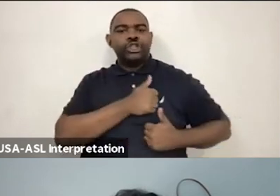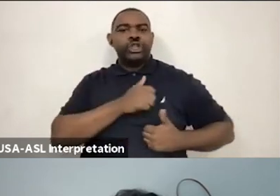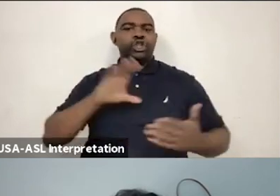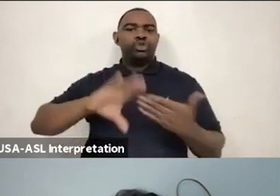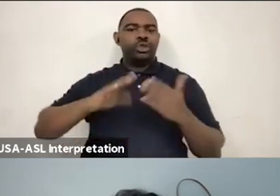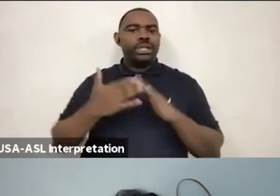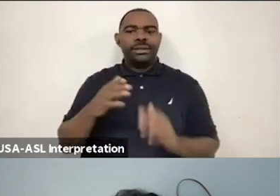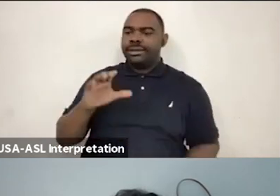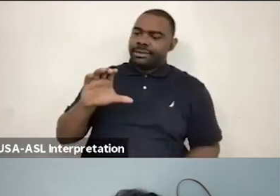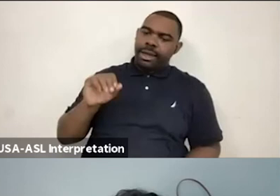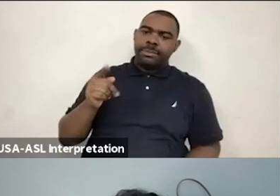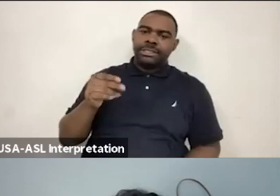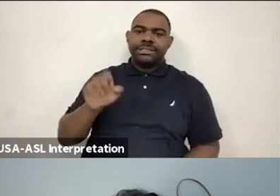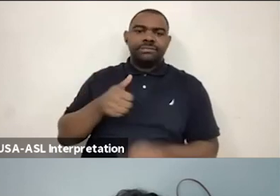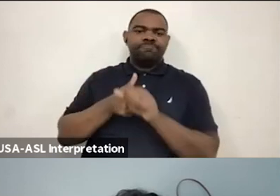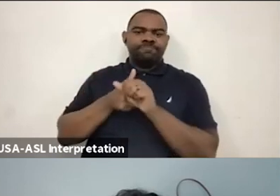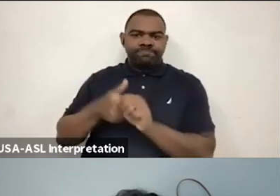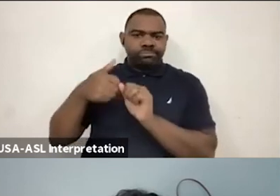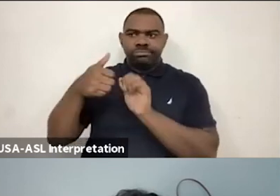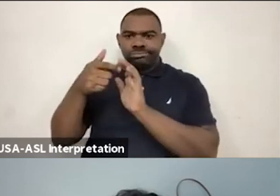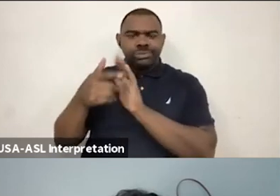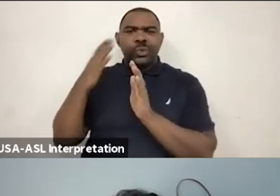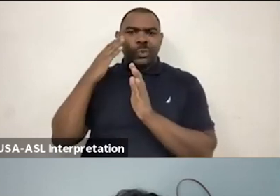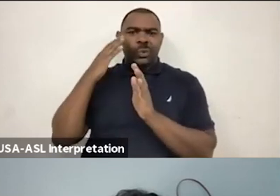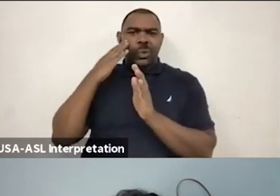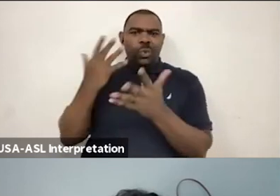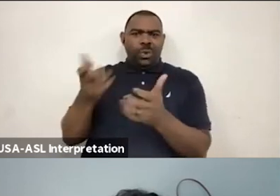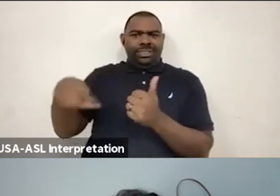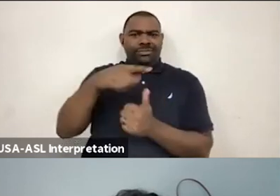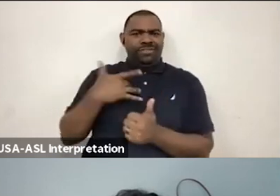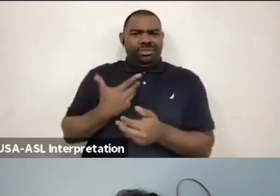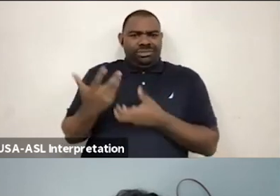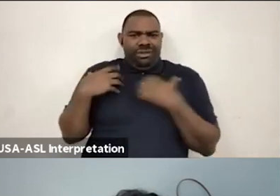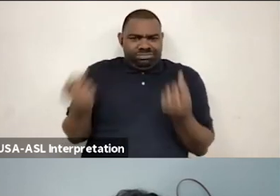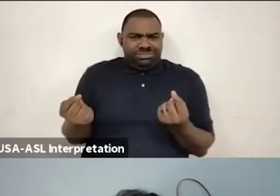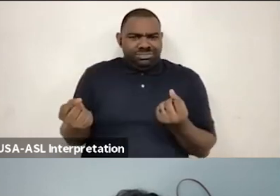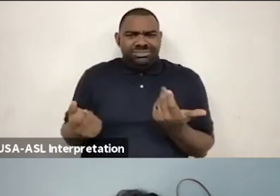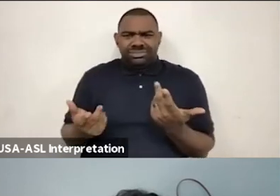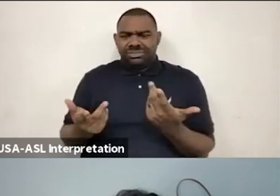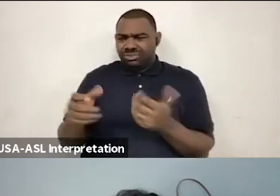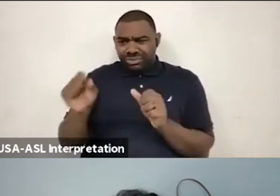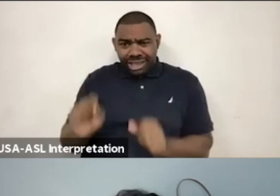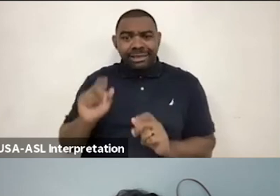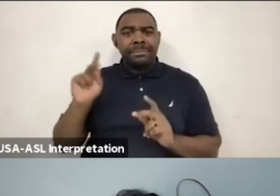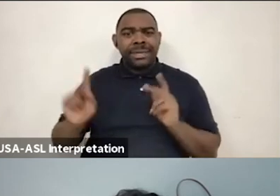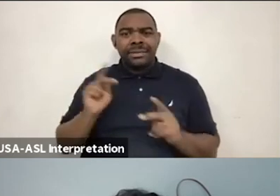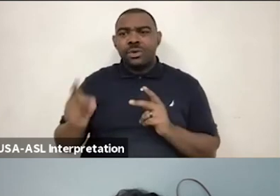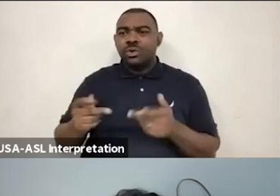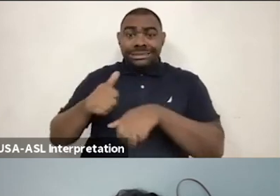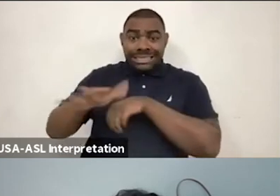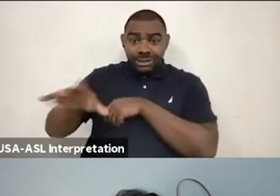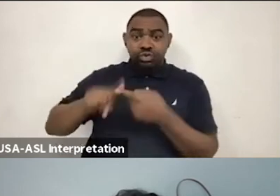community competency. We want the cats to feel confident that, they can send the